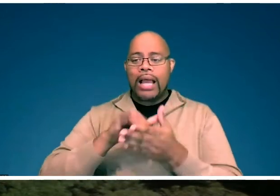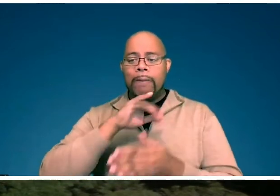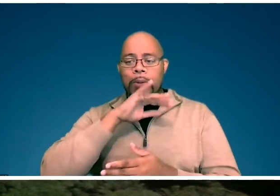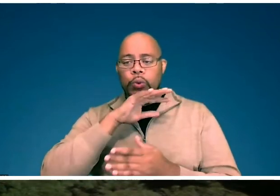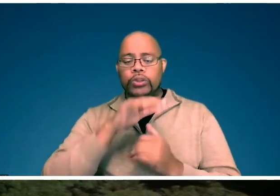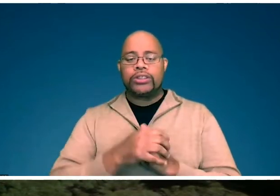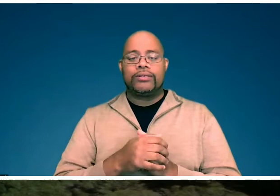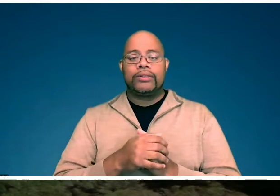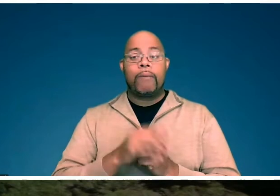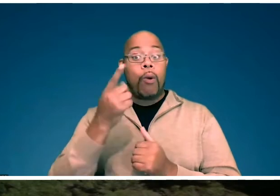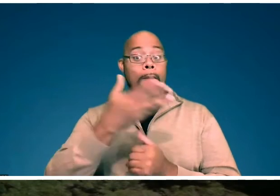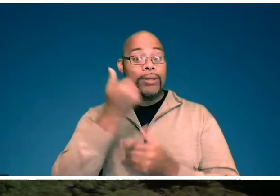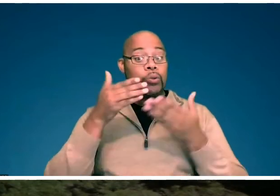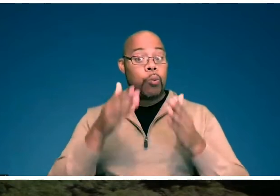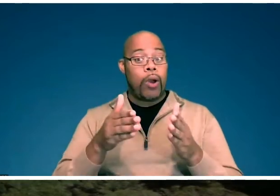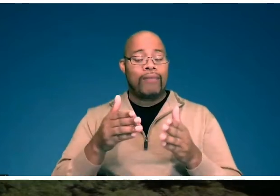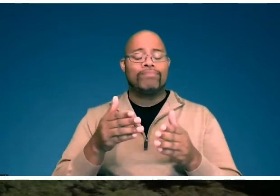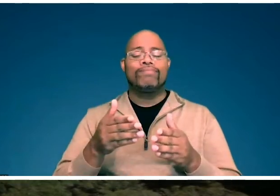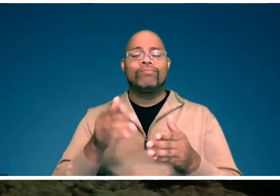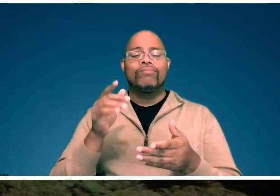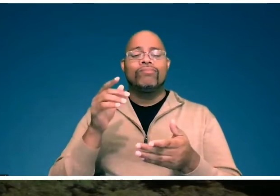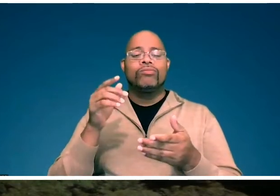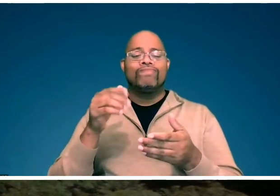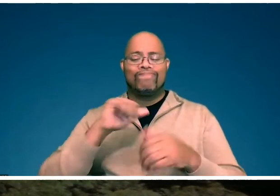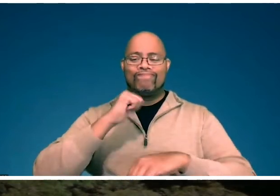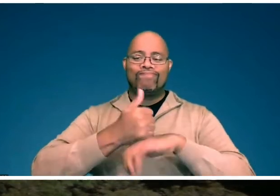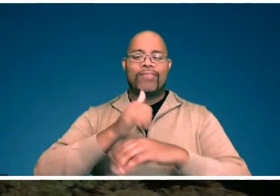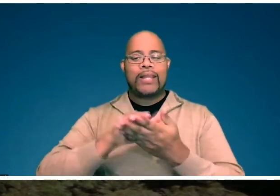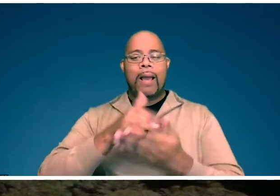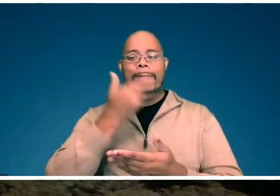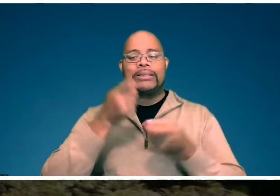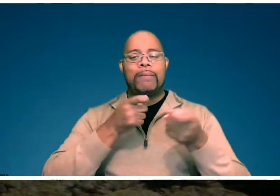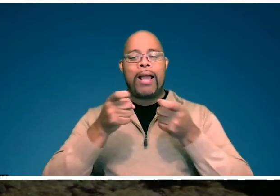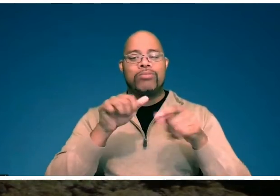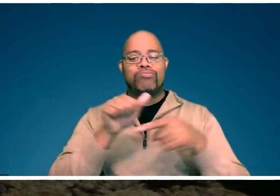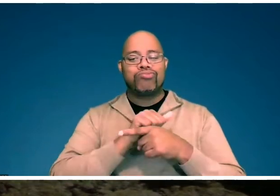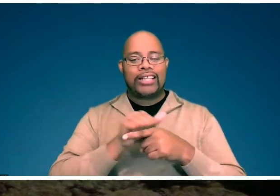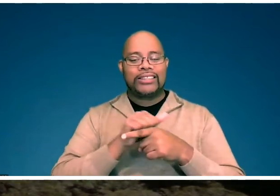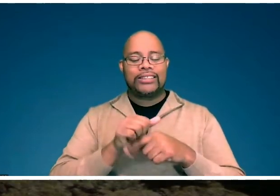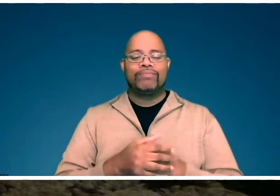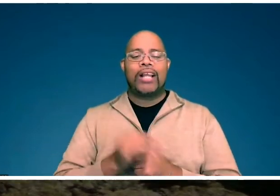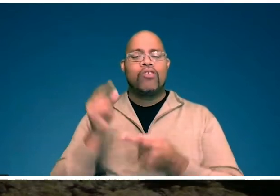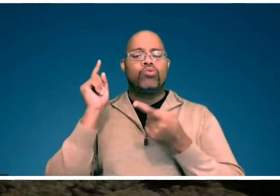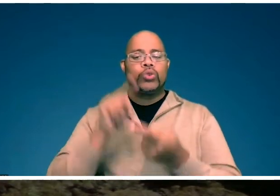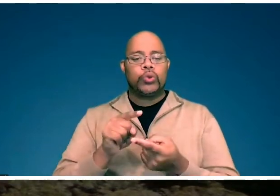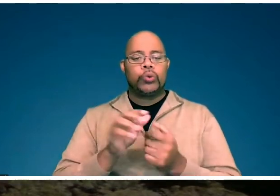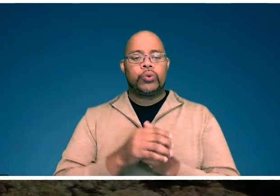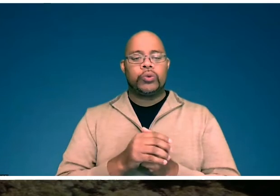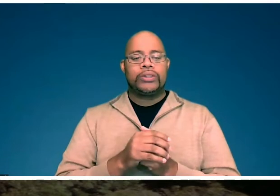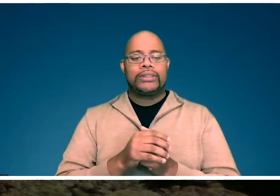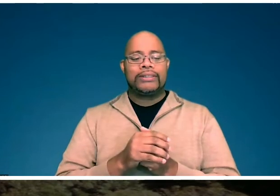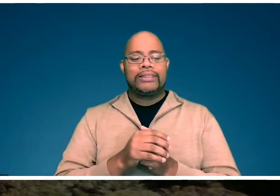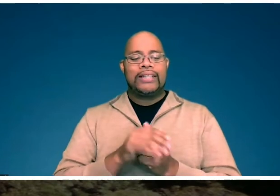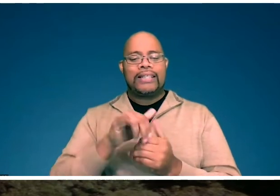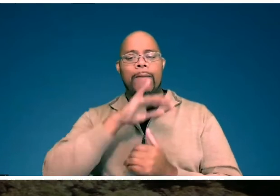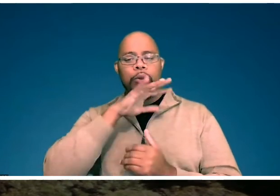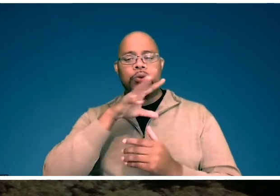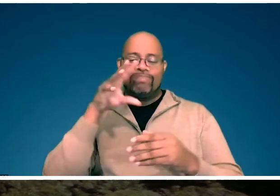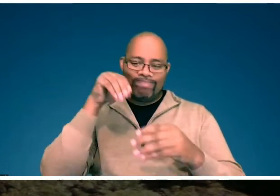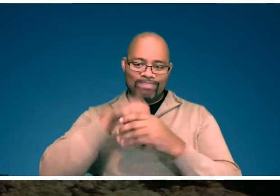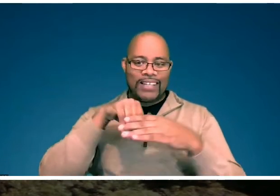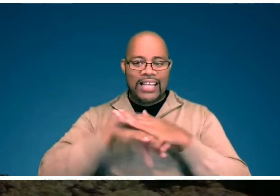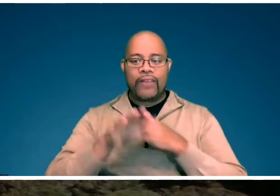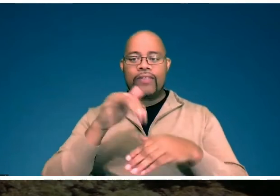the sediment. But one of the best ways, of course, is to implement those best management practices and reduce the amount of sediment entering